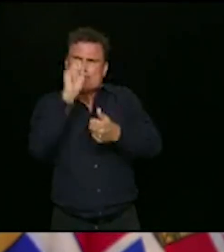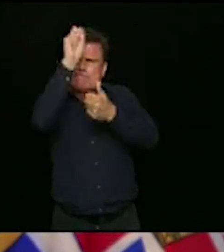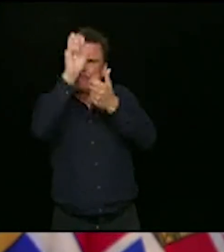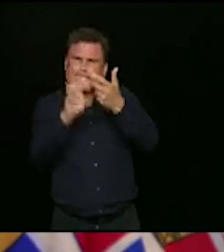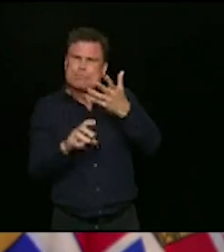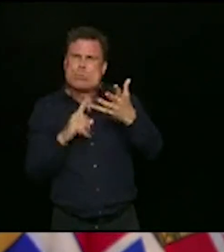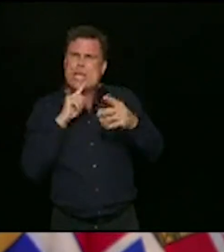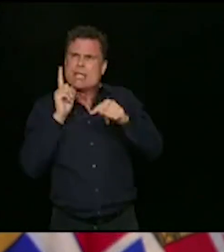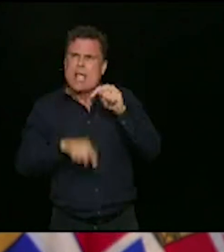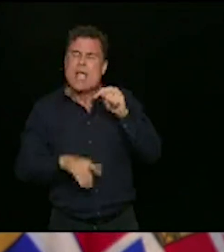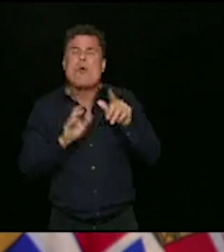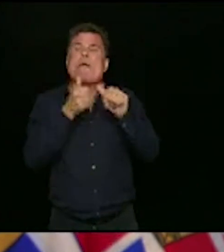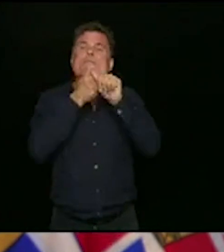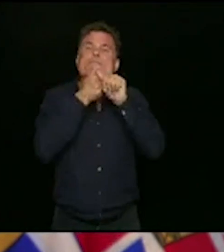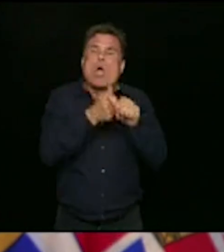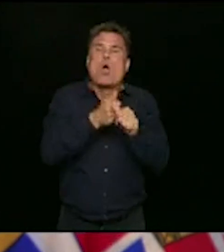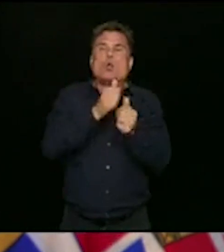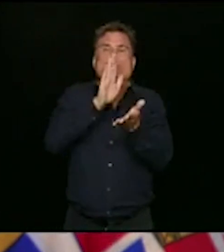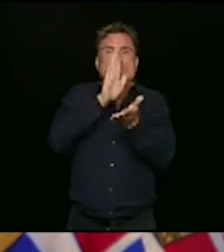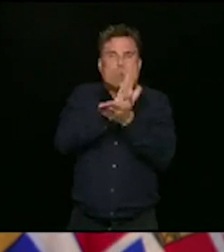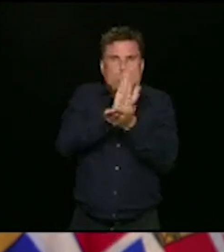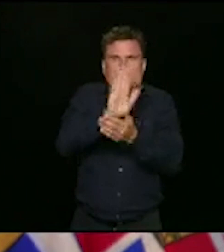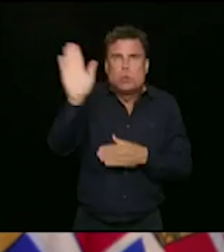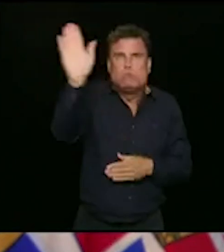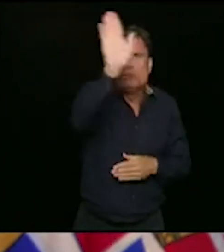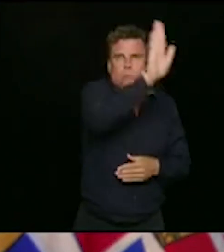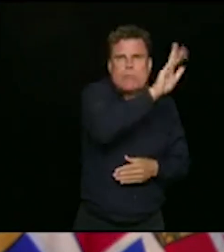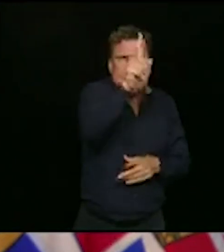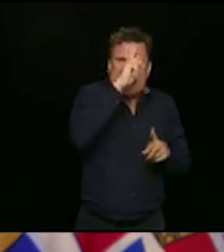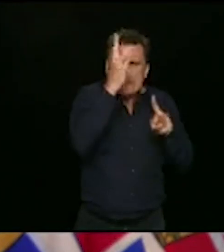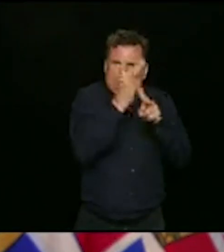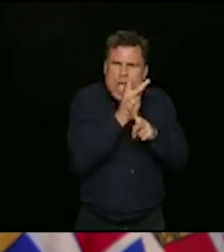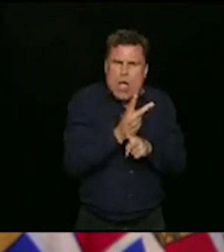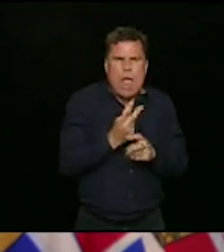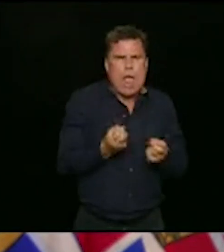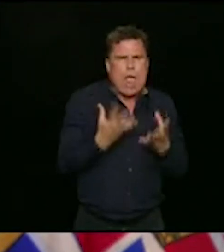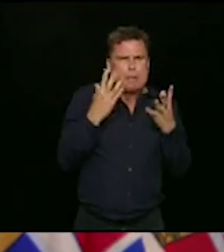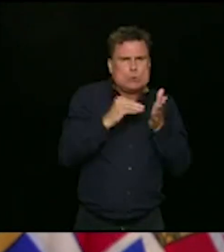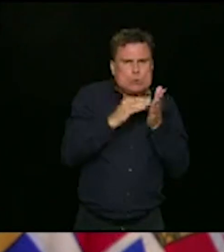each of them have to look at the ways that they can do it with the students and the